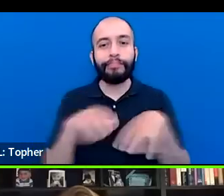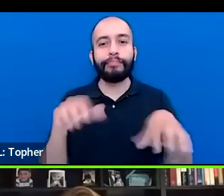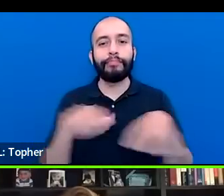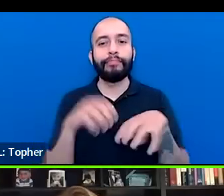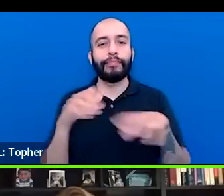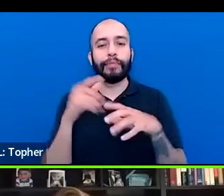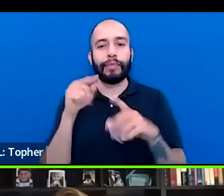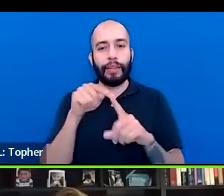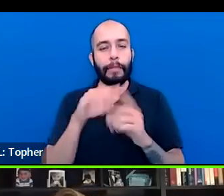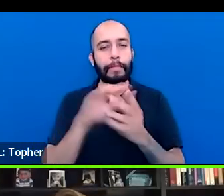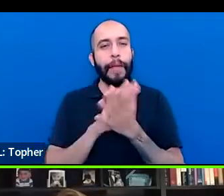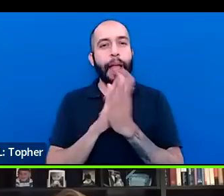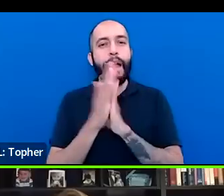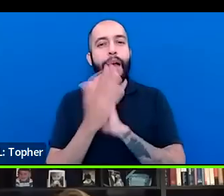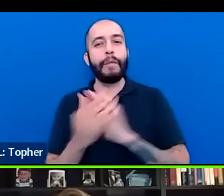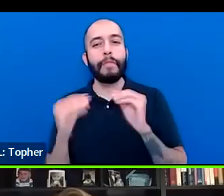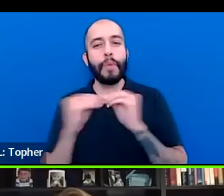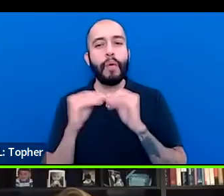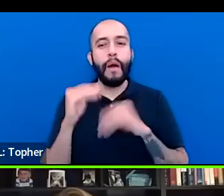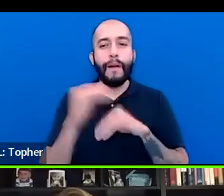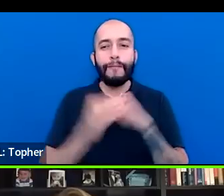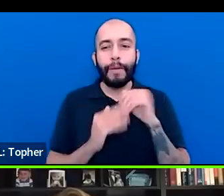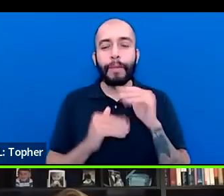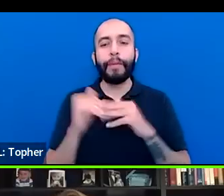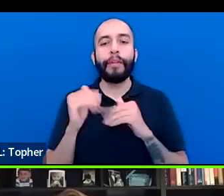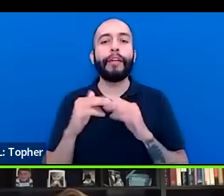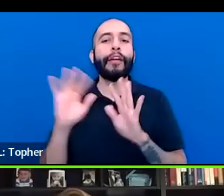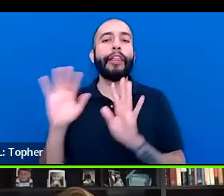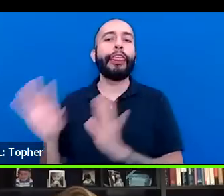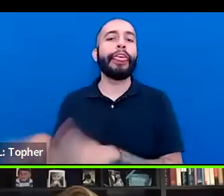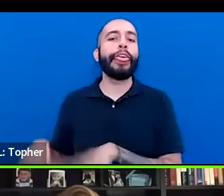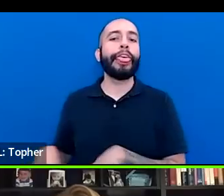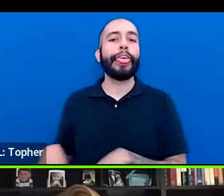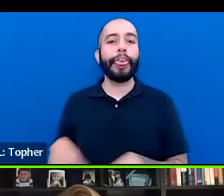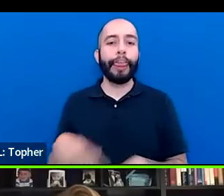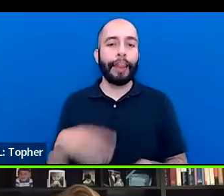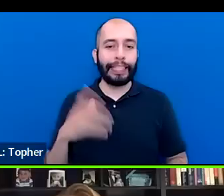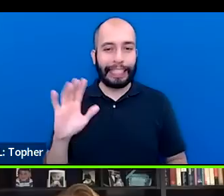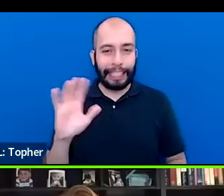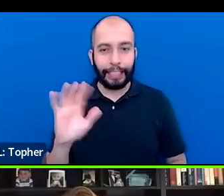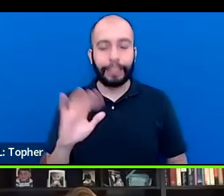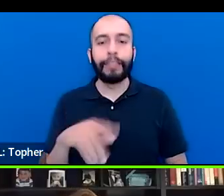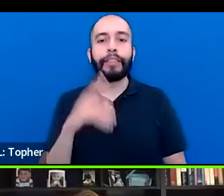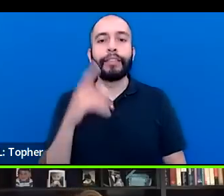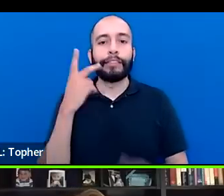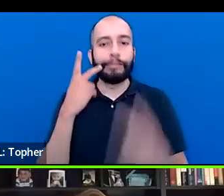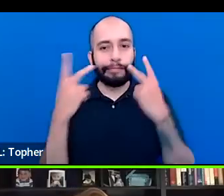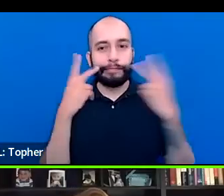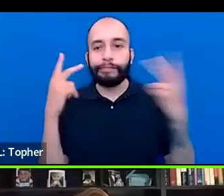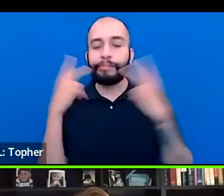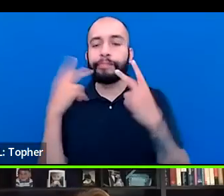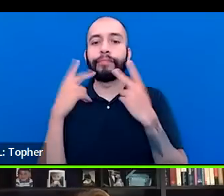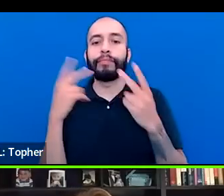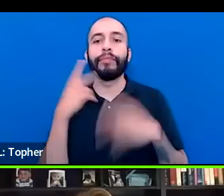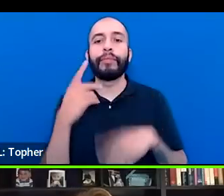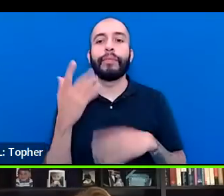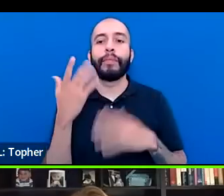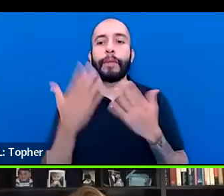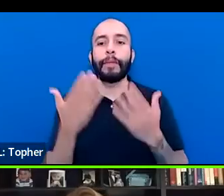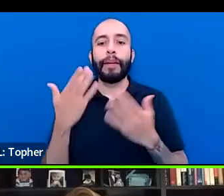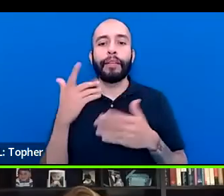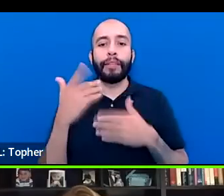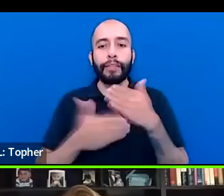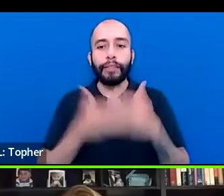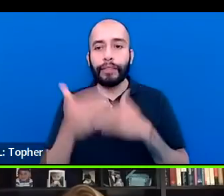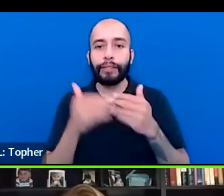if you're unseen, maybe you can just get by and nobody will come and sort of disturb what you're doing. And none of that leads